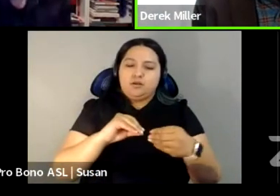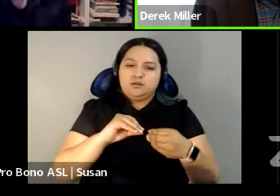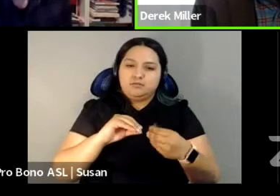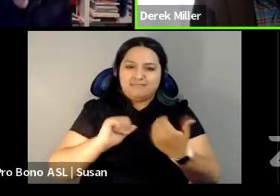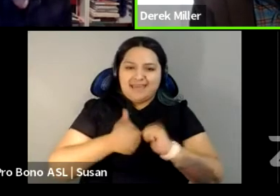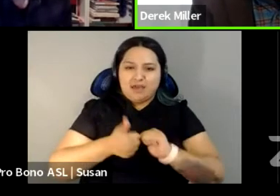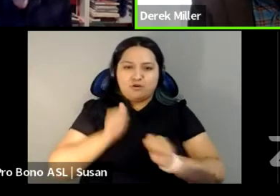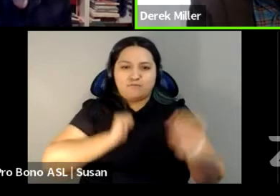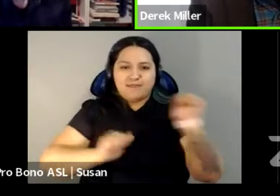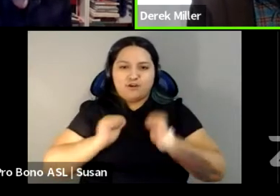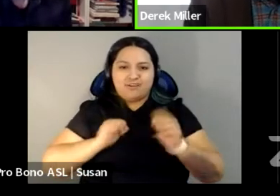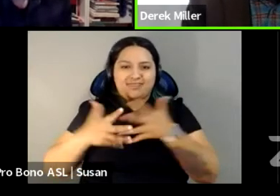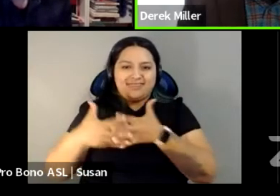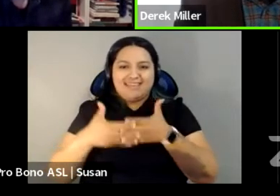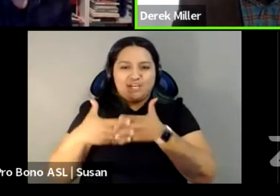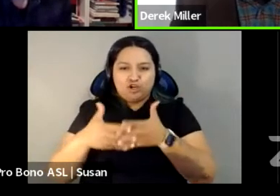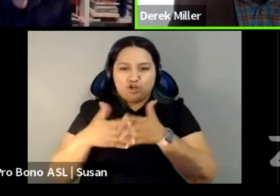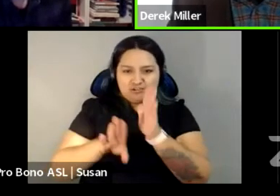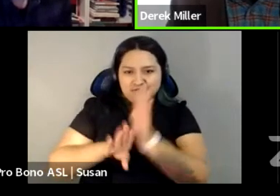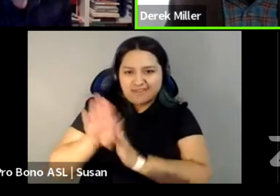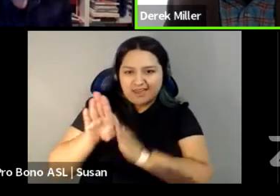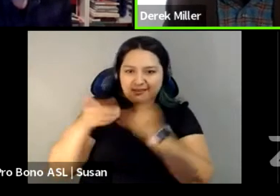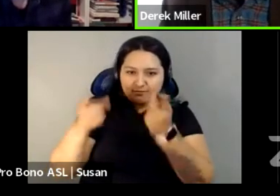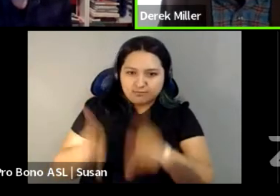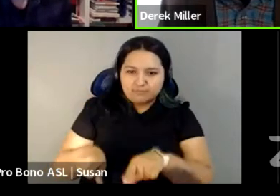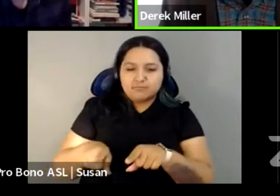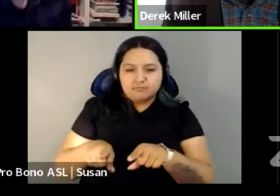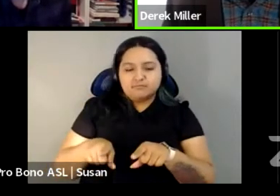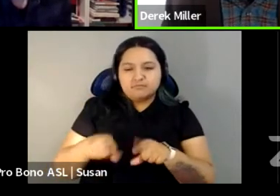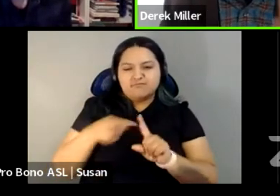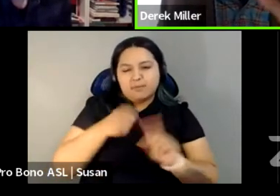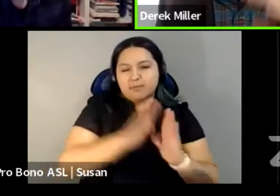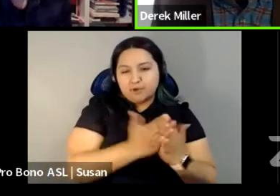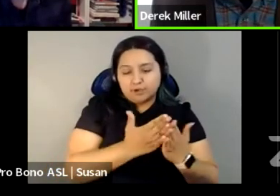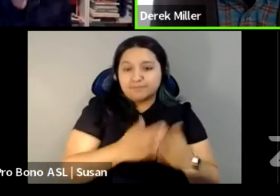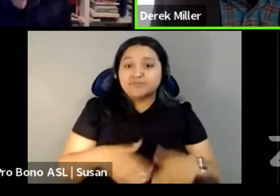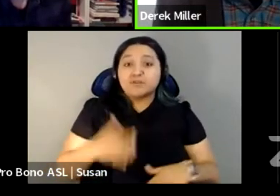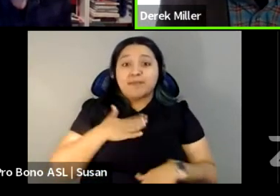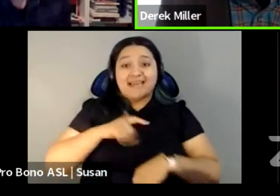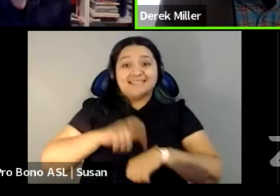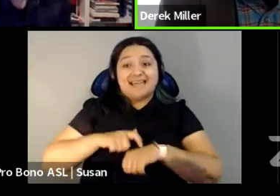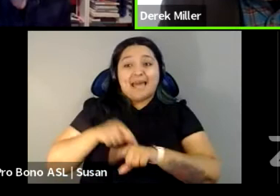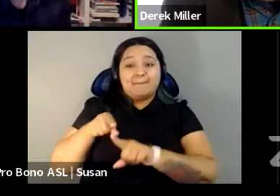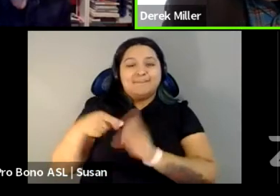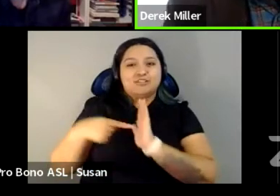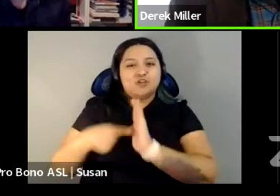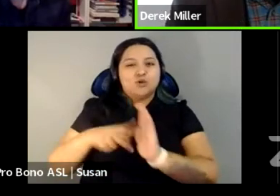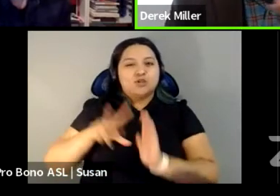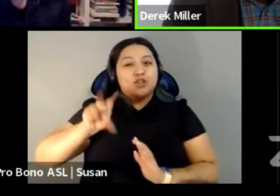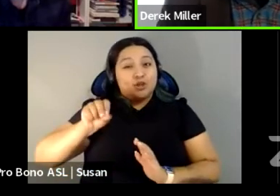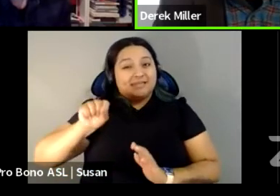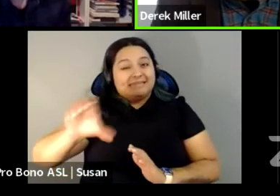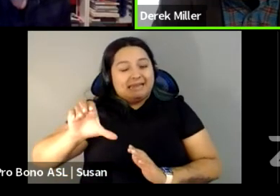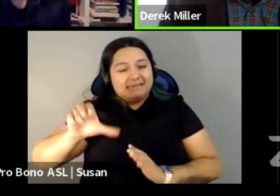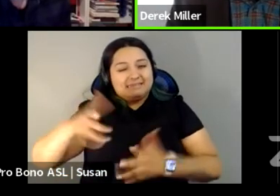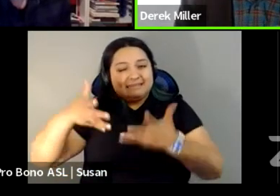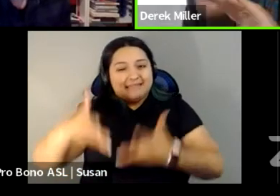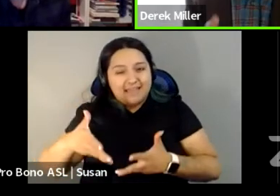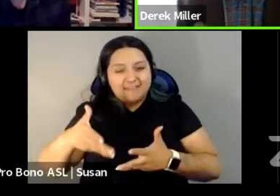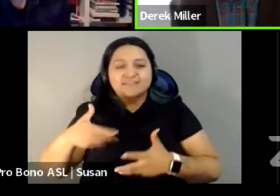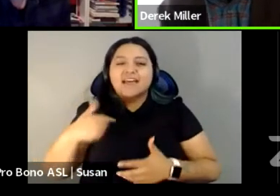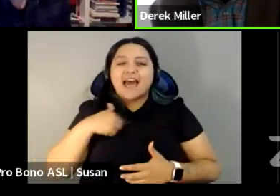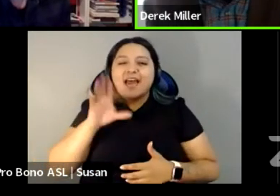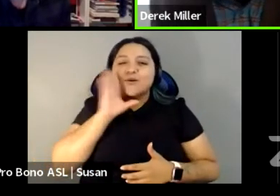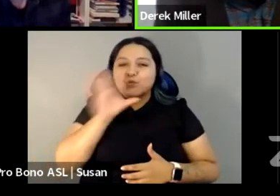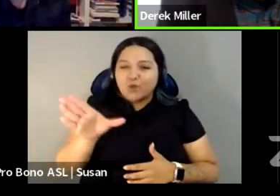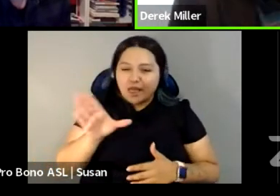theater that Brent's book tells. I see I have 30 seconds according to my timer. I'm going to allow myself one quick minute here because I did everyone else a